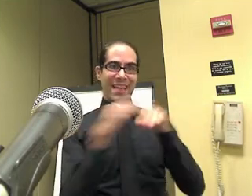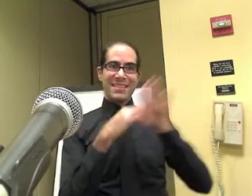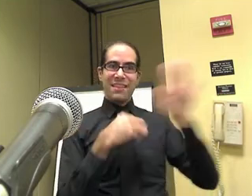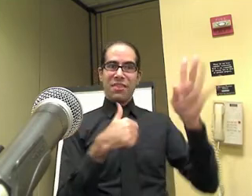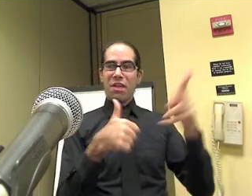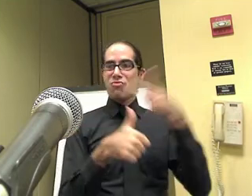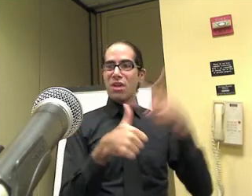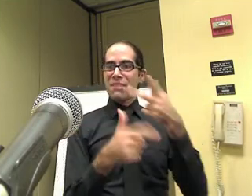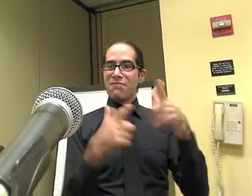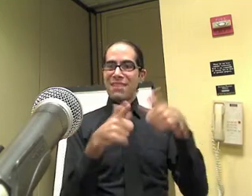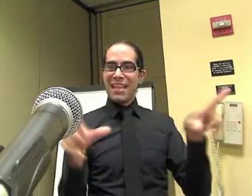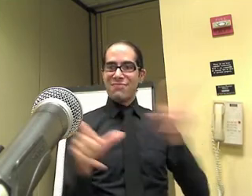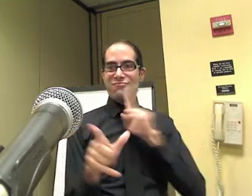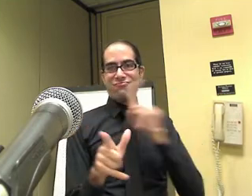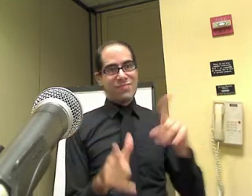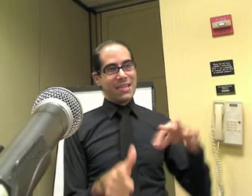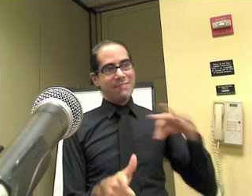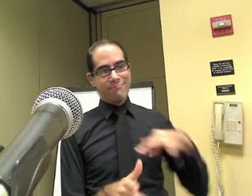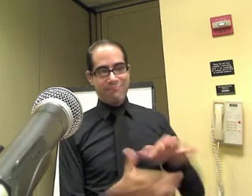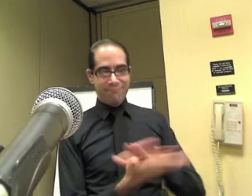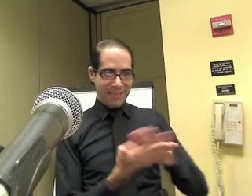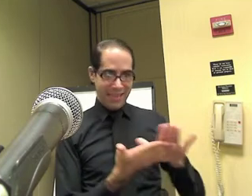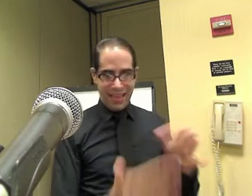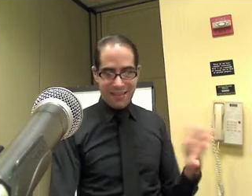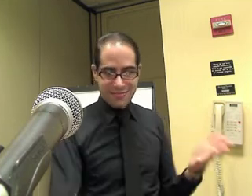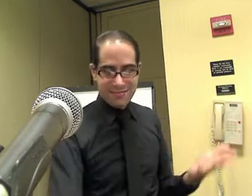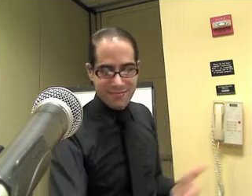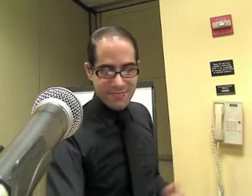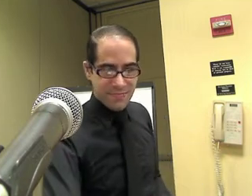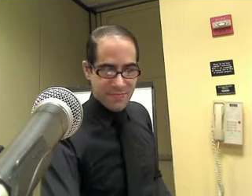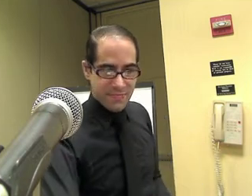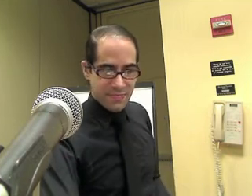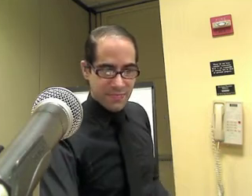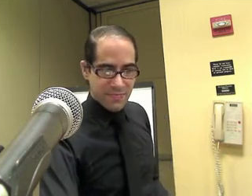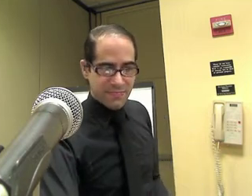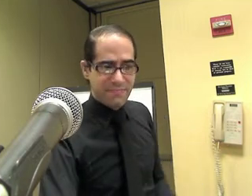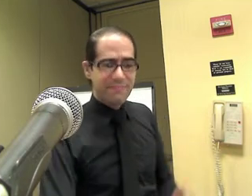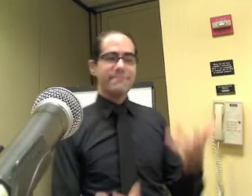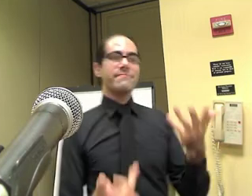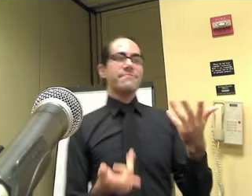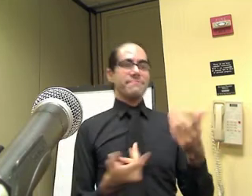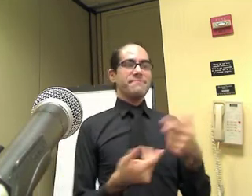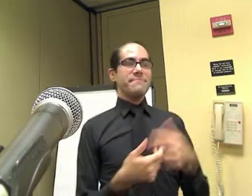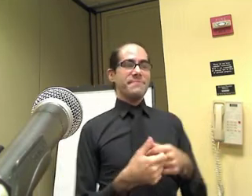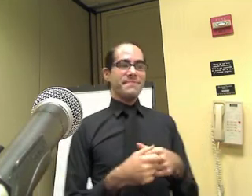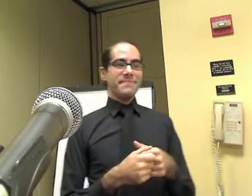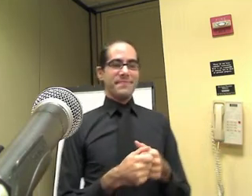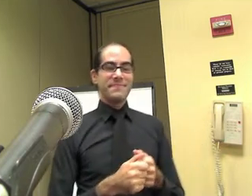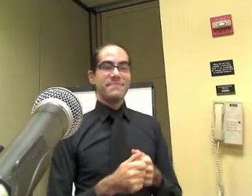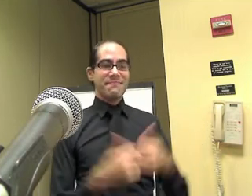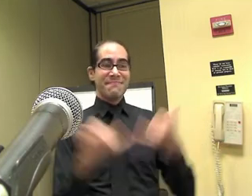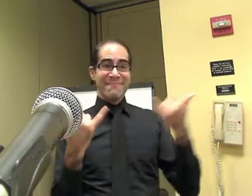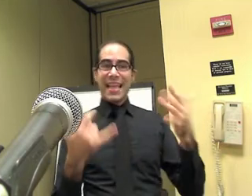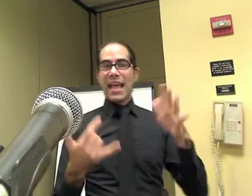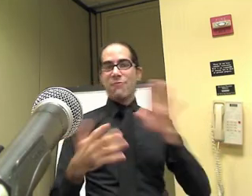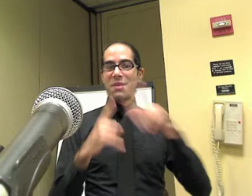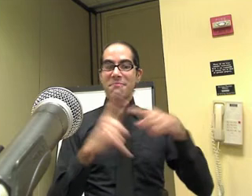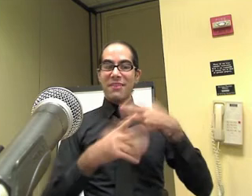And so that means that they can access the guided tour information in their primary language, which is very